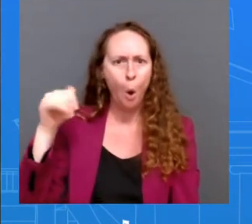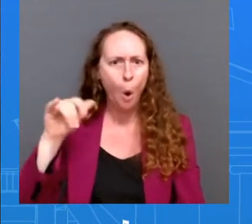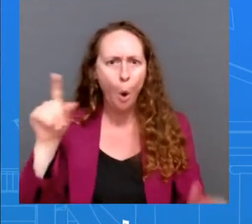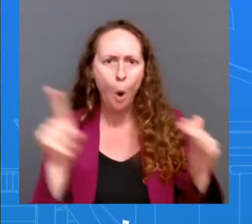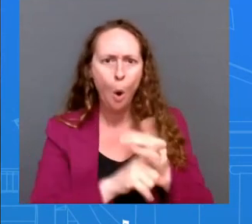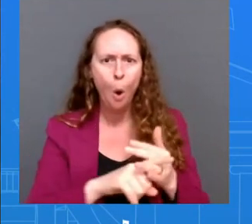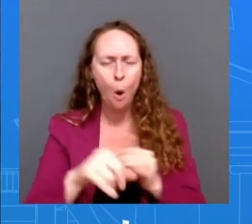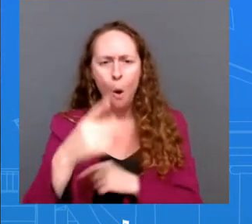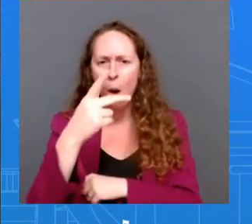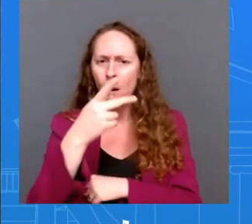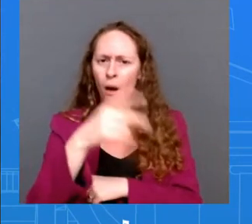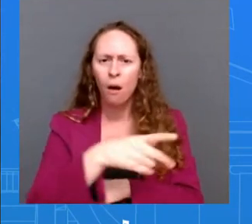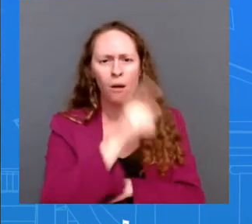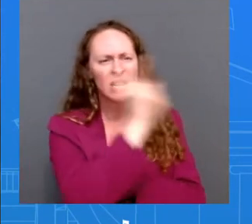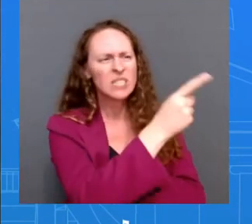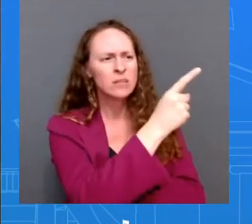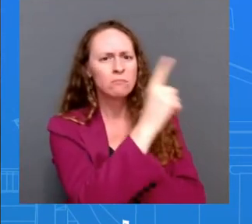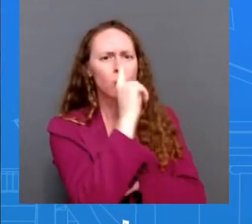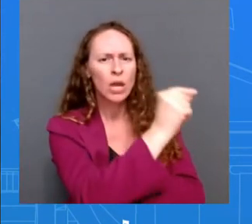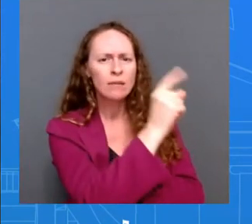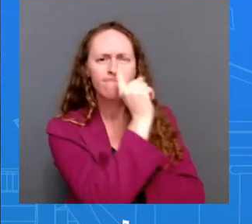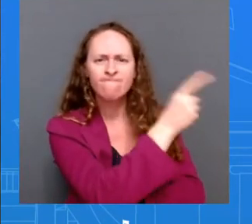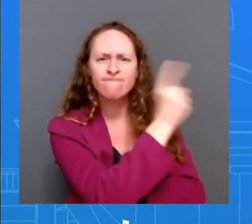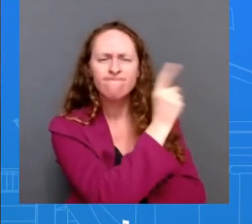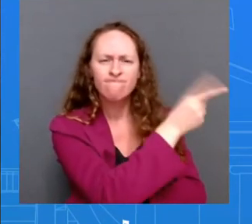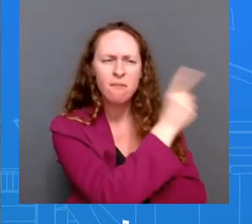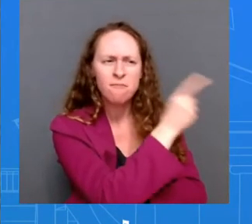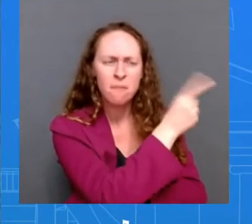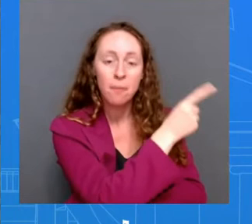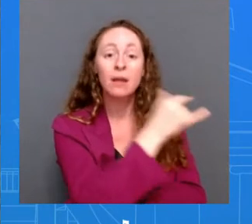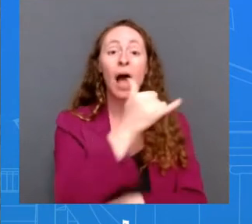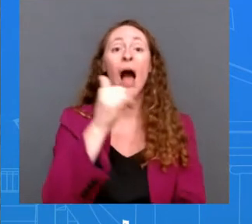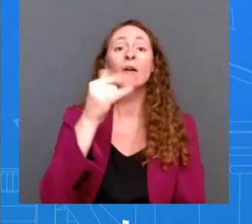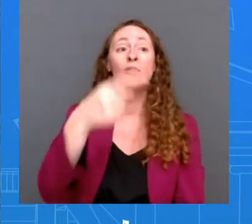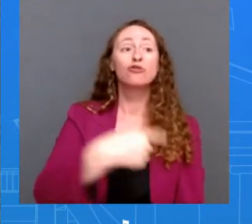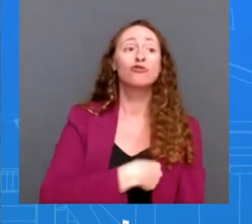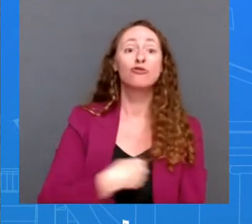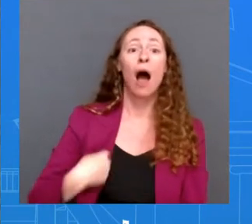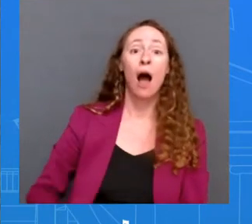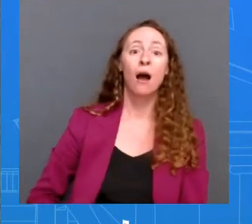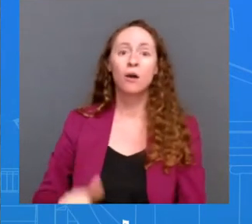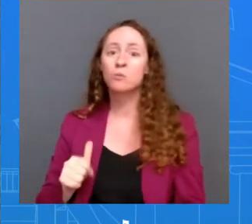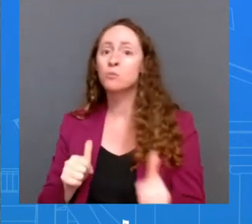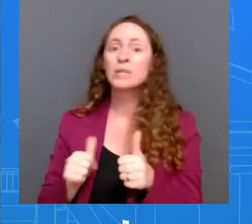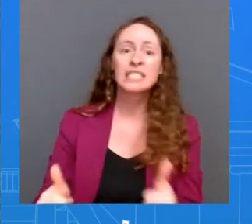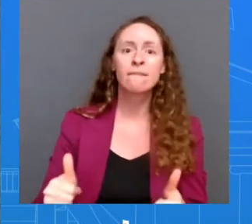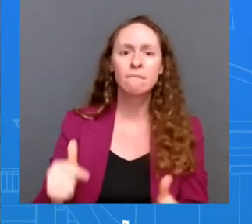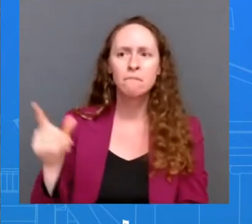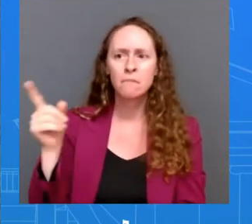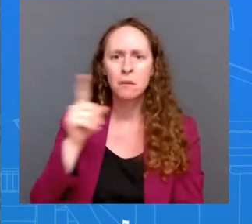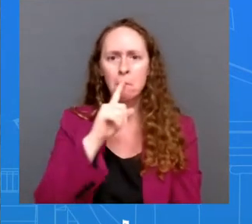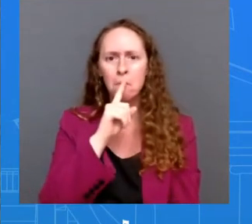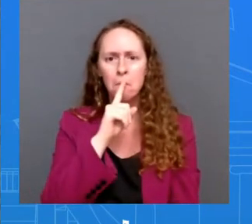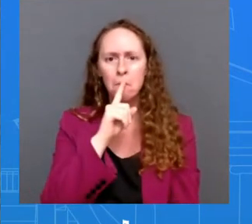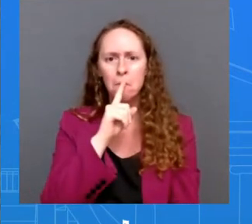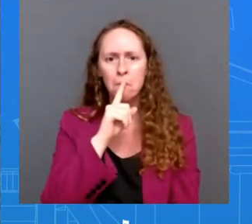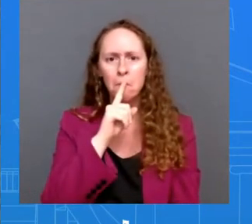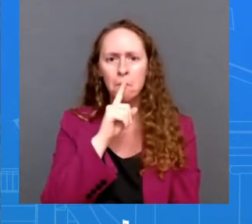around Taiwan, and we're not hearing anything like that from the president. Oh, beg to differ. We've been standing up here for almost a week, Peter, talking